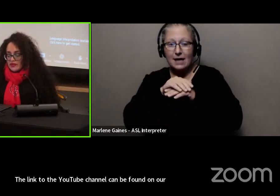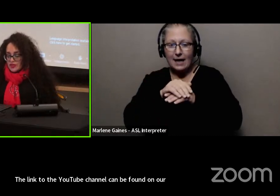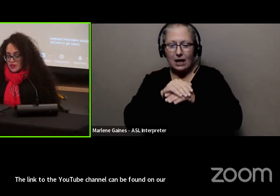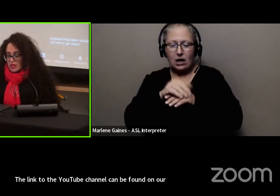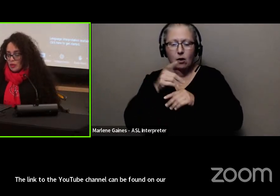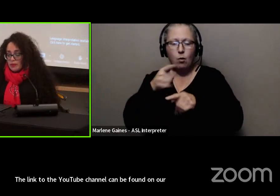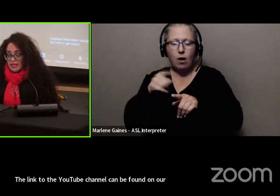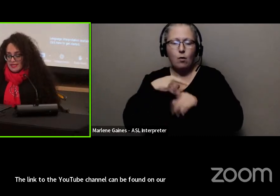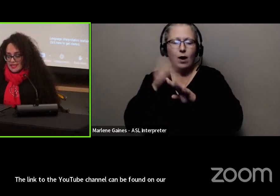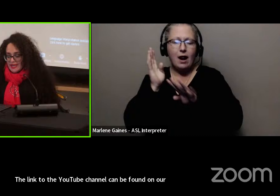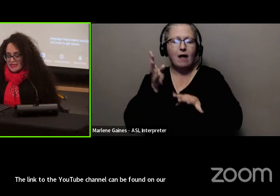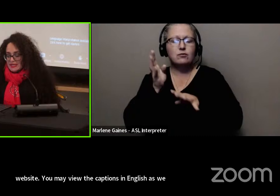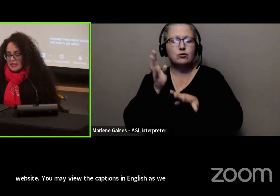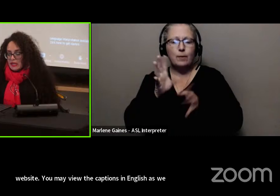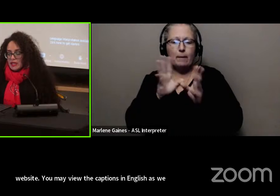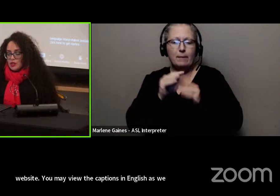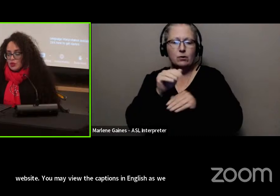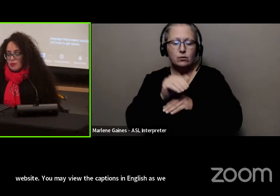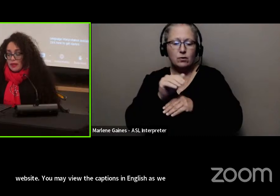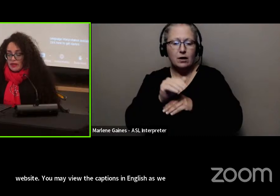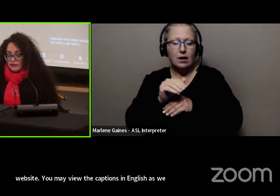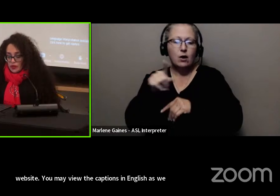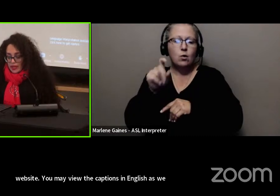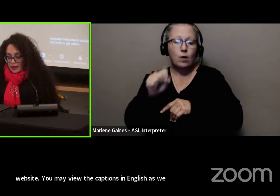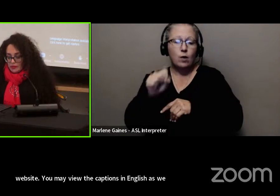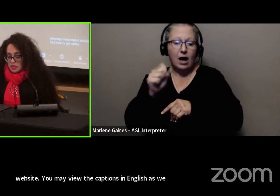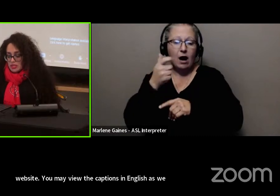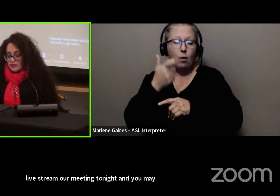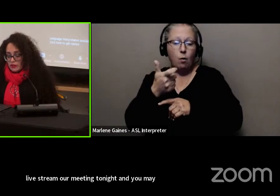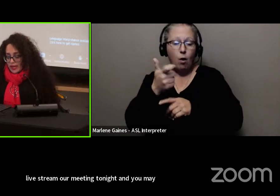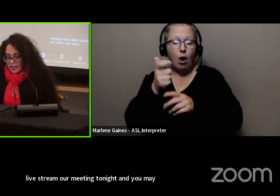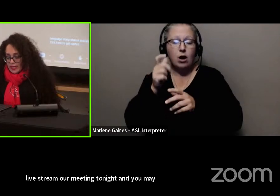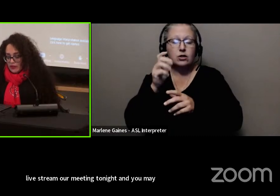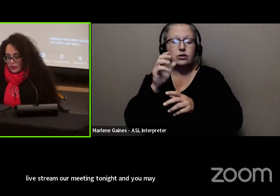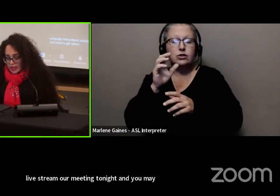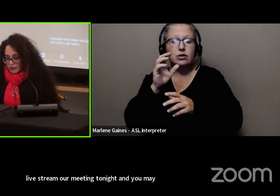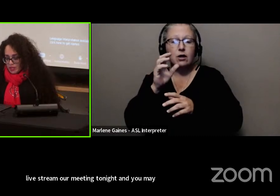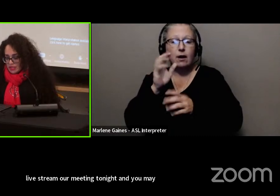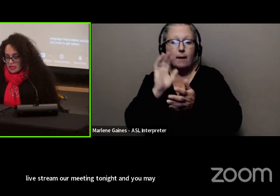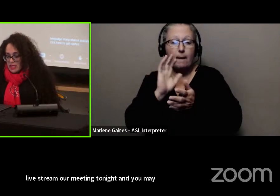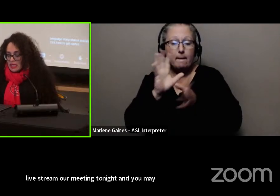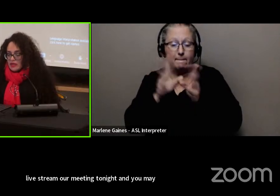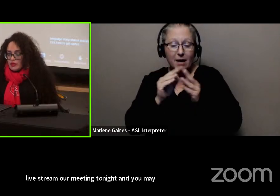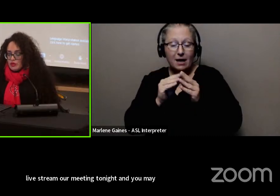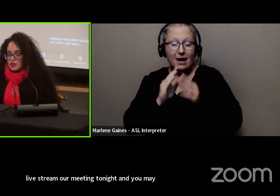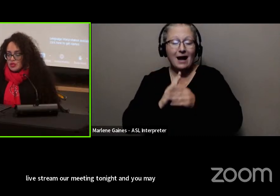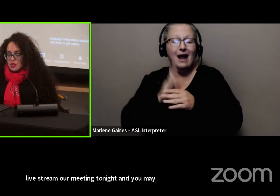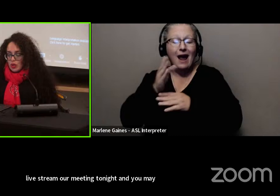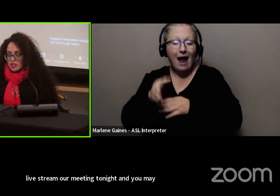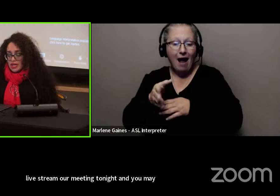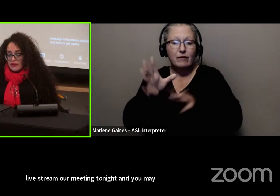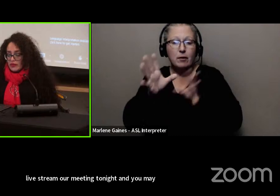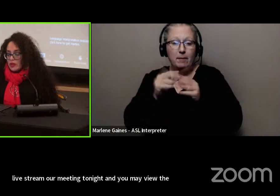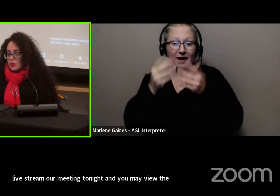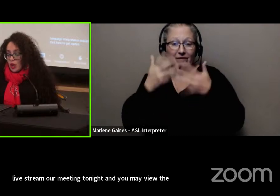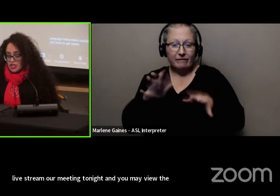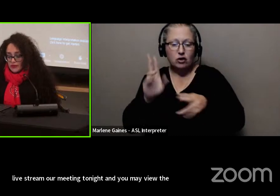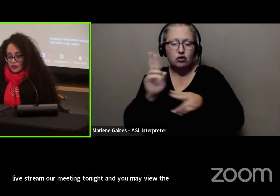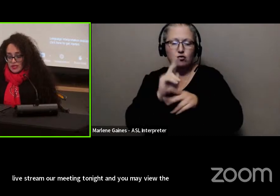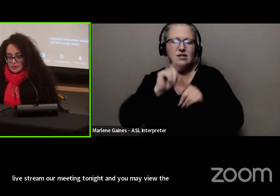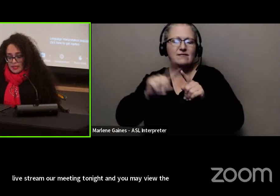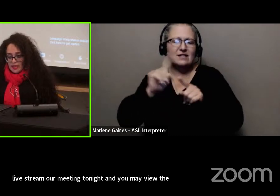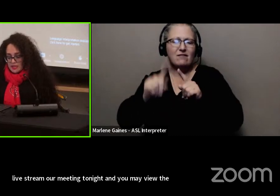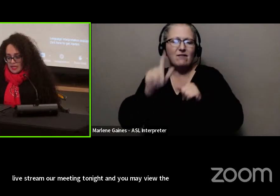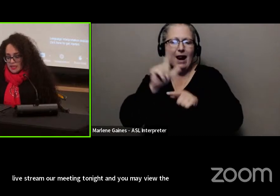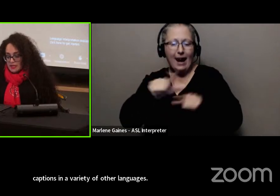we live stream our meeting tonight, and you may view the captions in a variety of other languages if you choose to watch